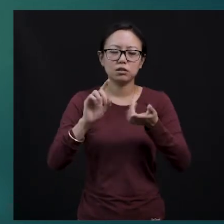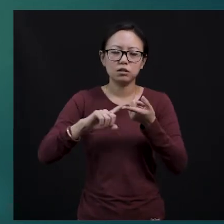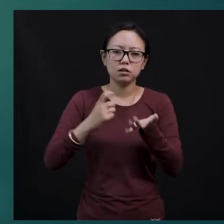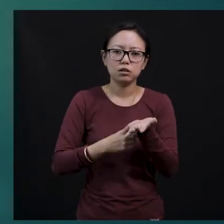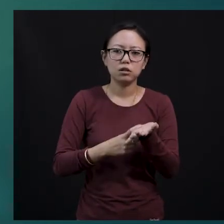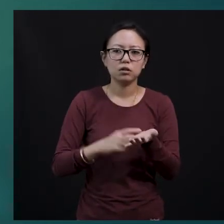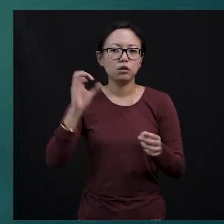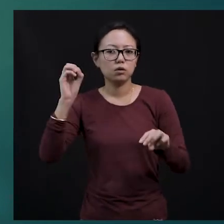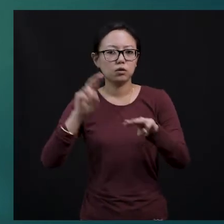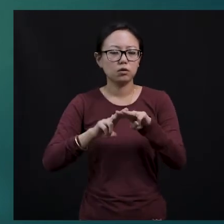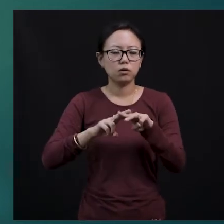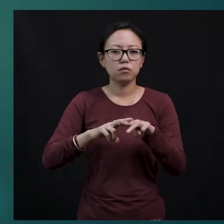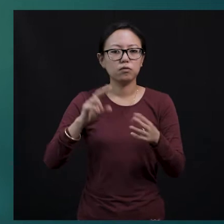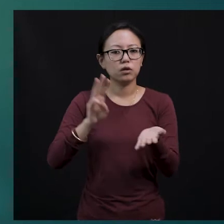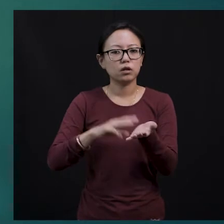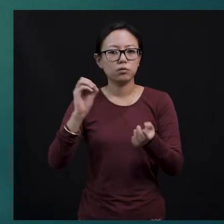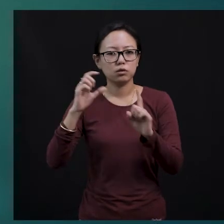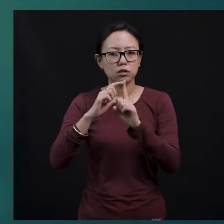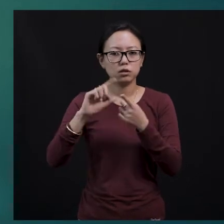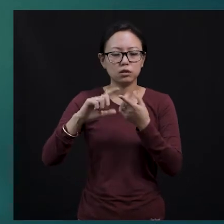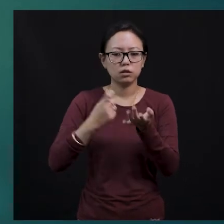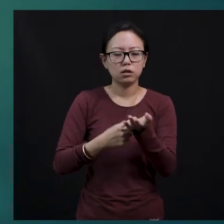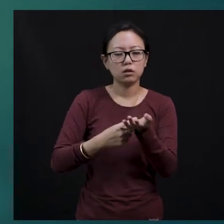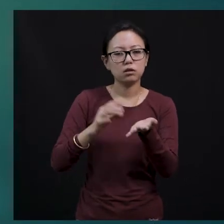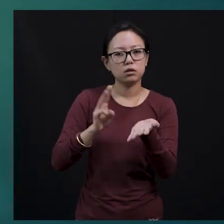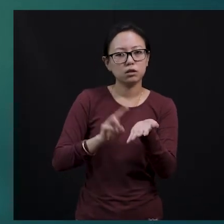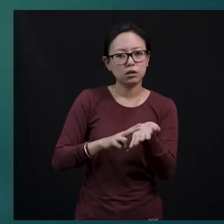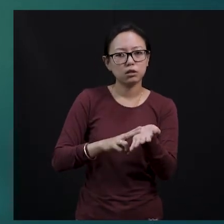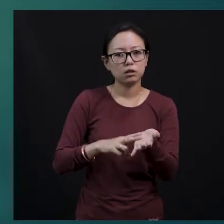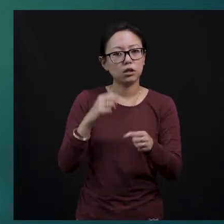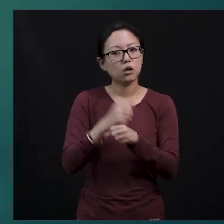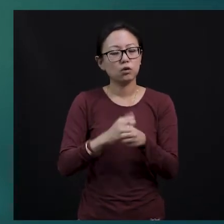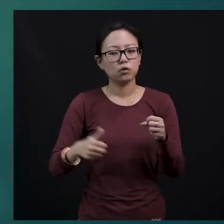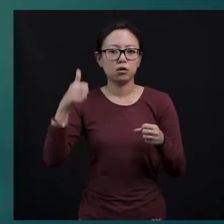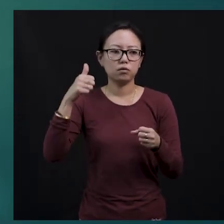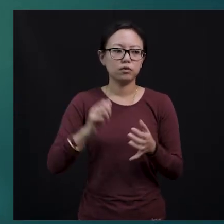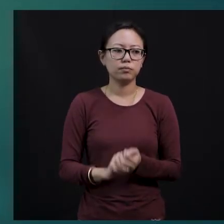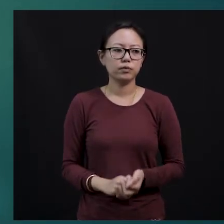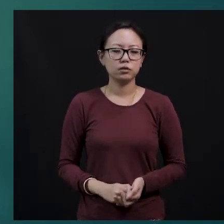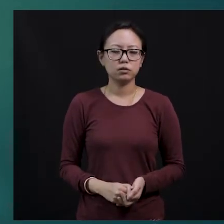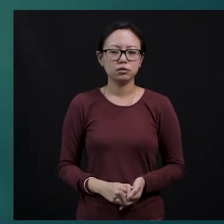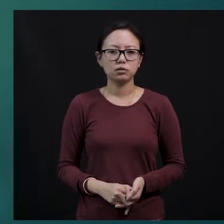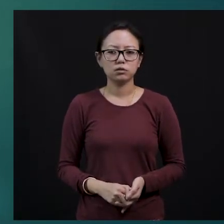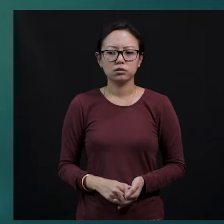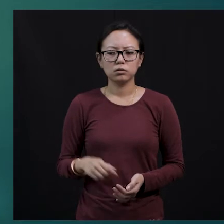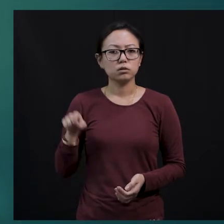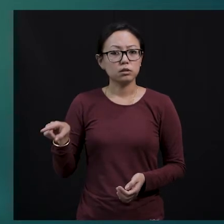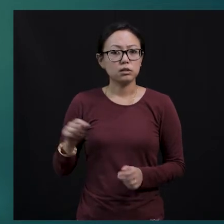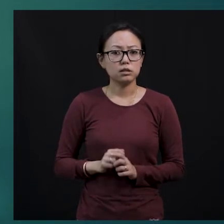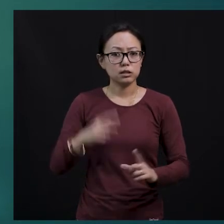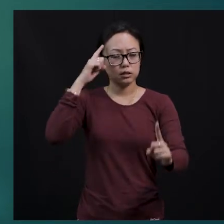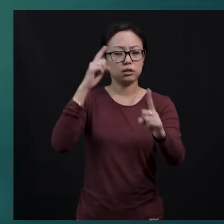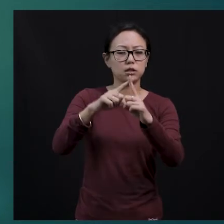got the interest of lower caste. His aim was not political independence but social equality.